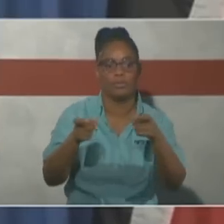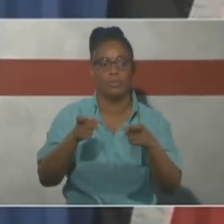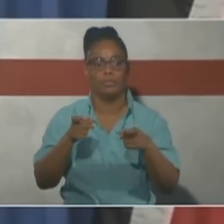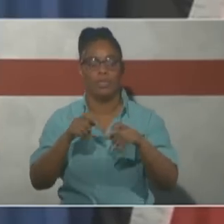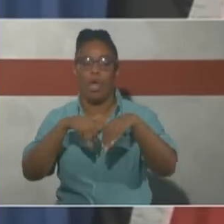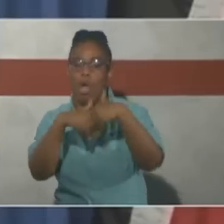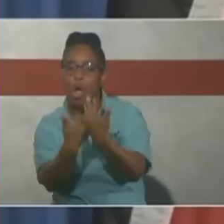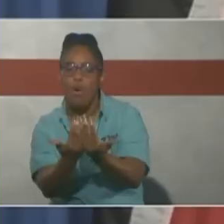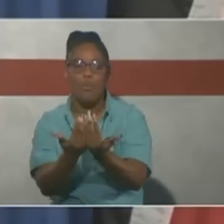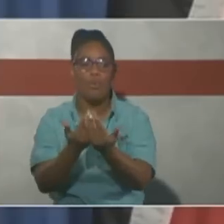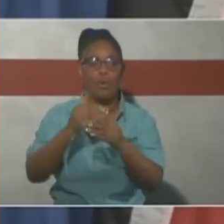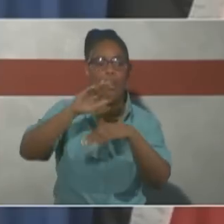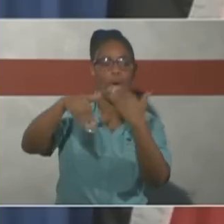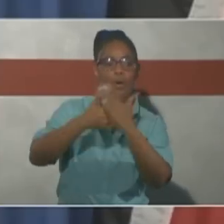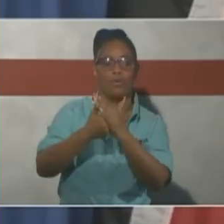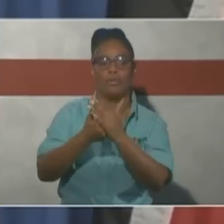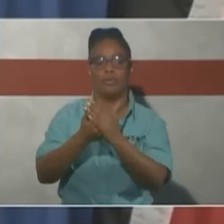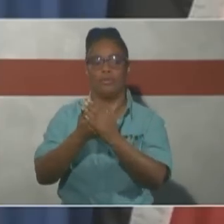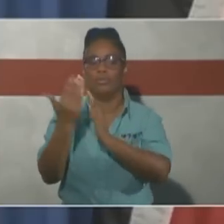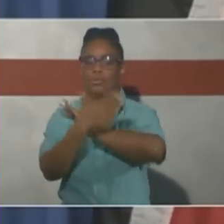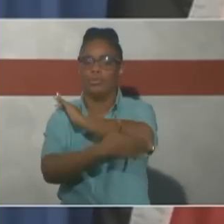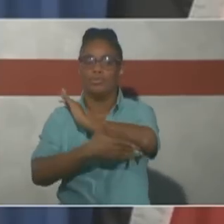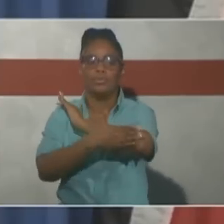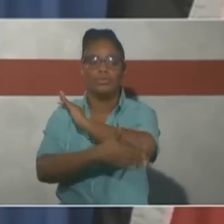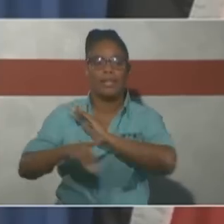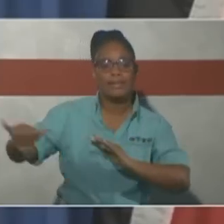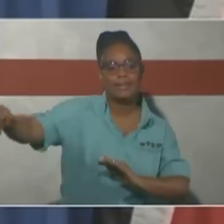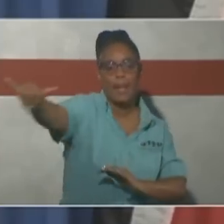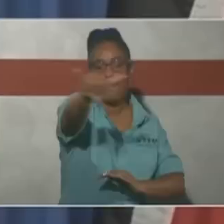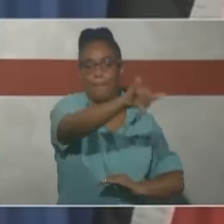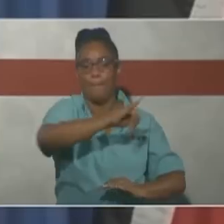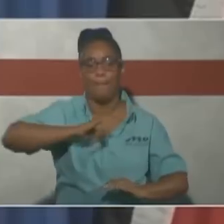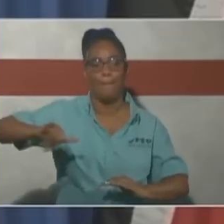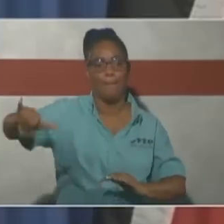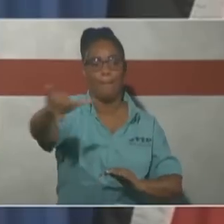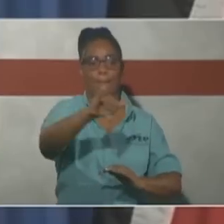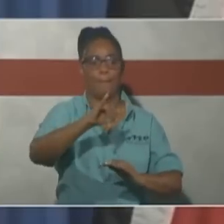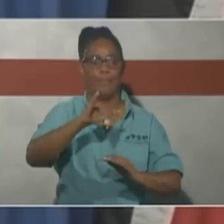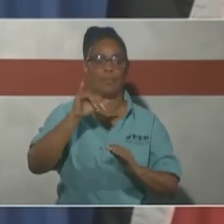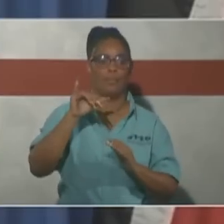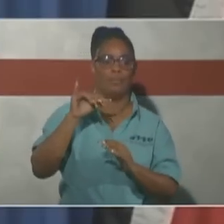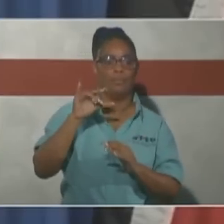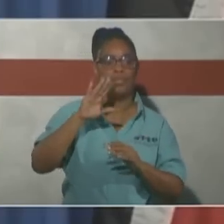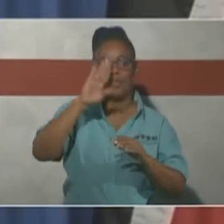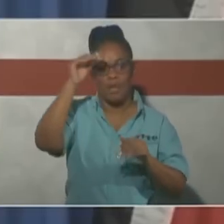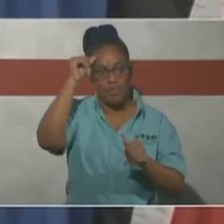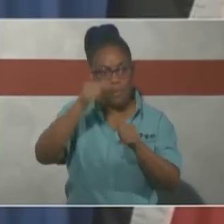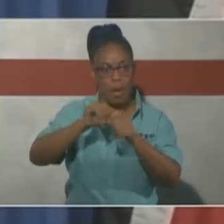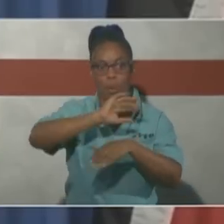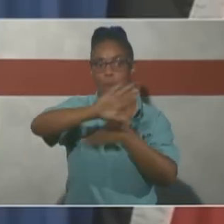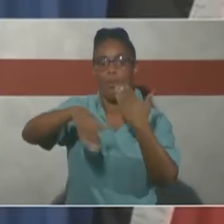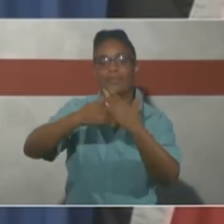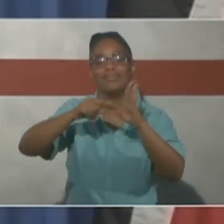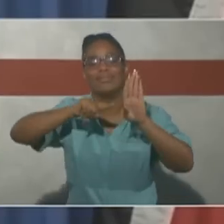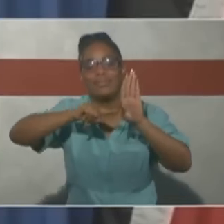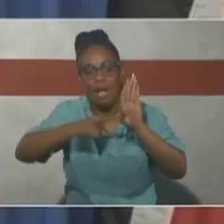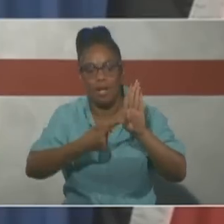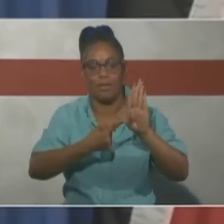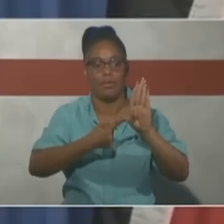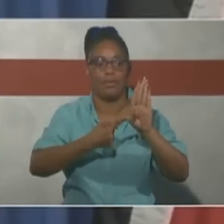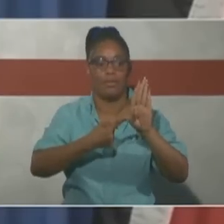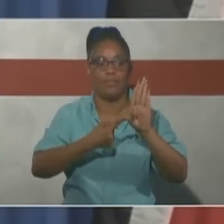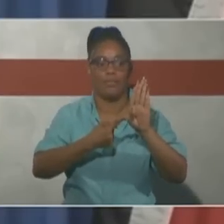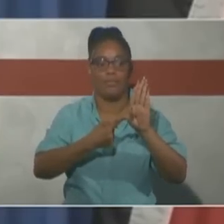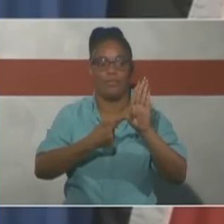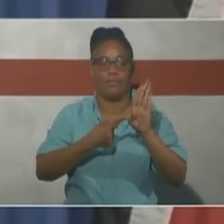have amongst us. But again, when we look at how COVID has been managed by some countries, not